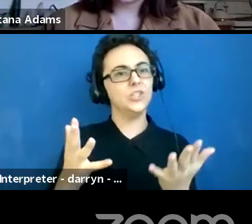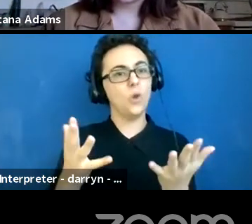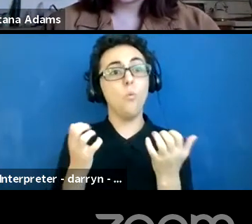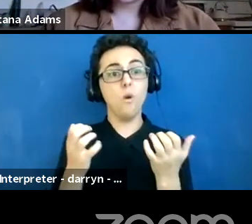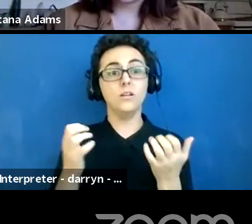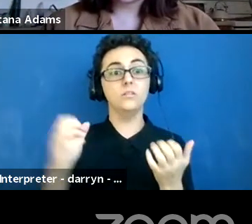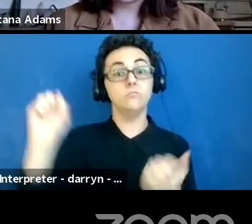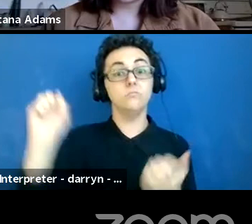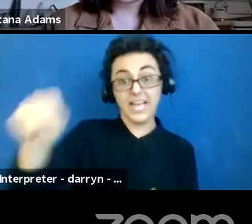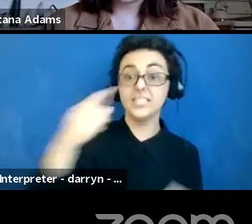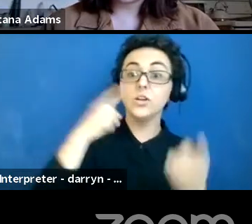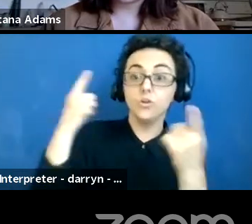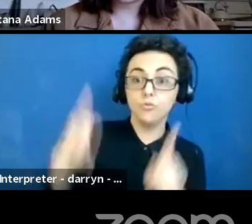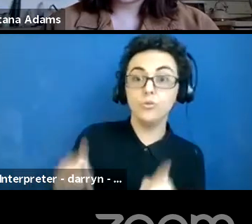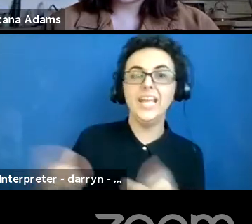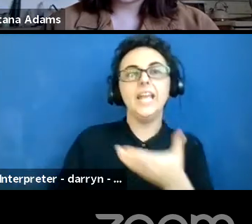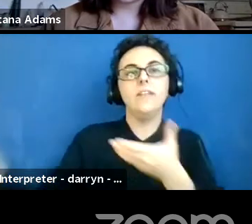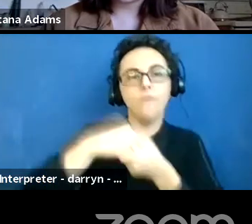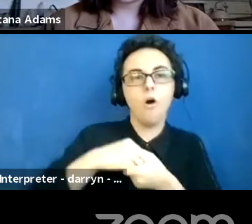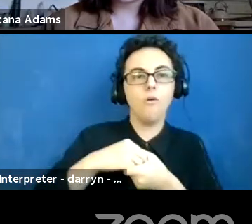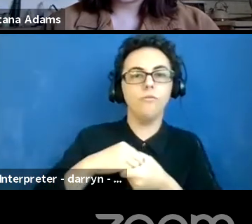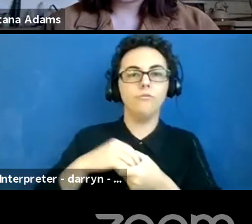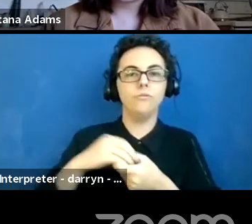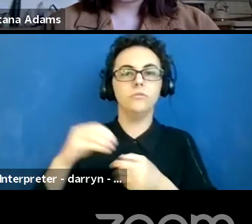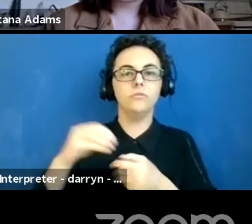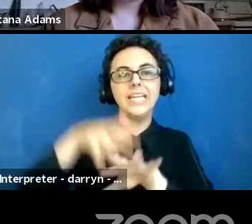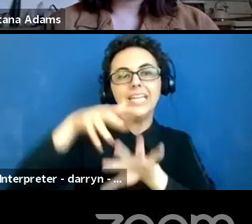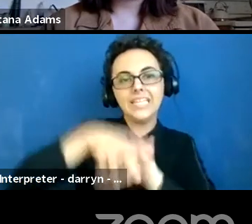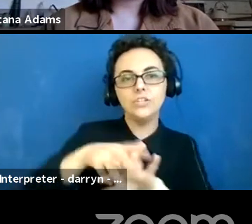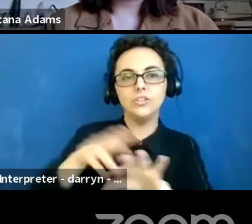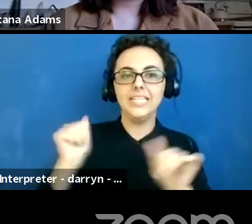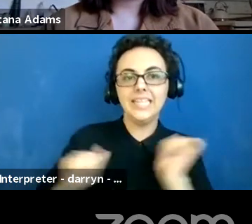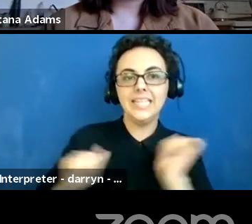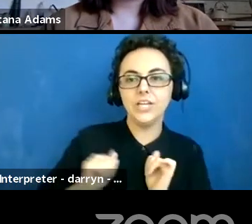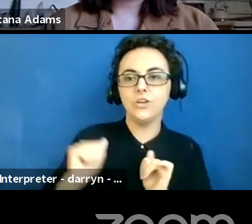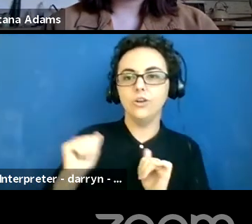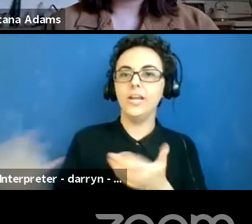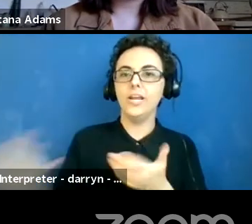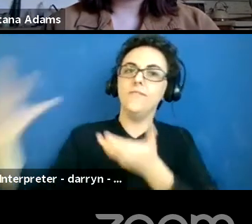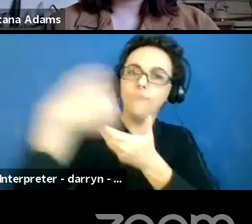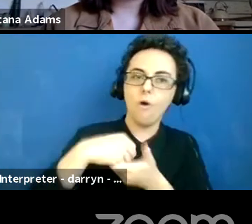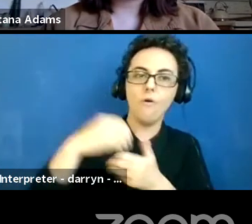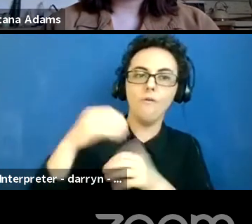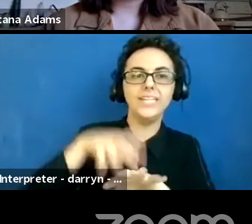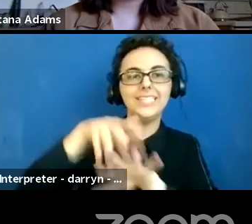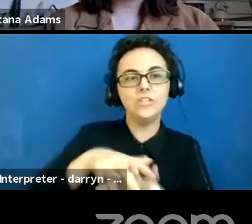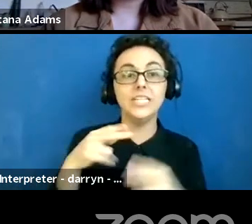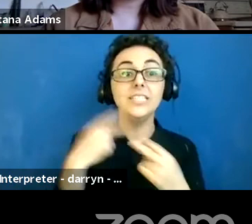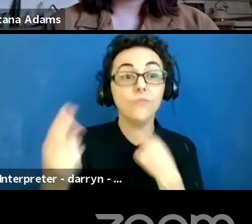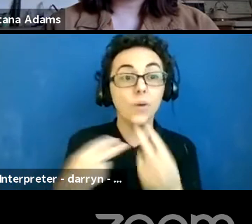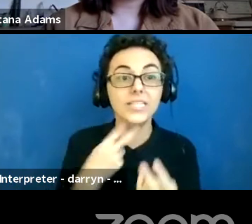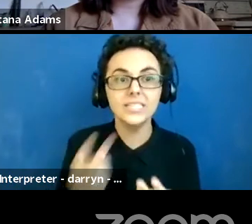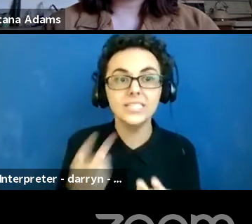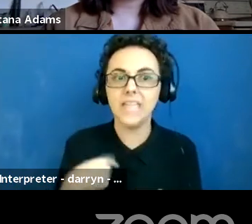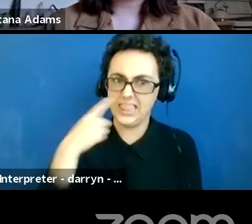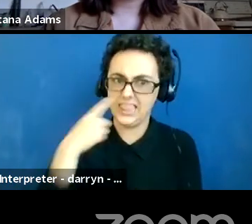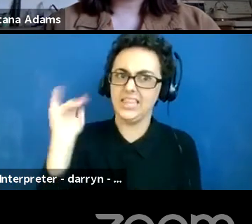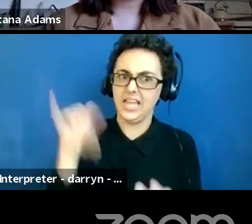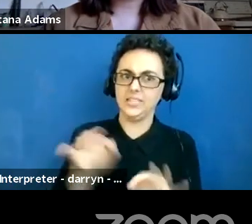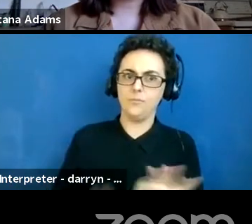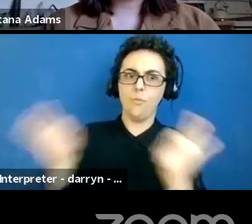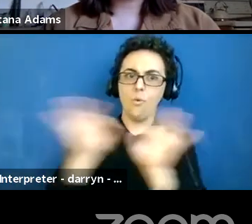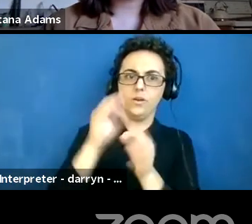in Indigenous voices, I think that's an important process for decolonizing theater and indigenizing theater. I